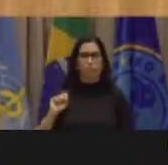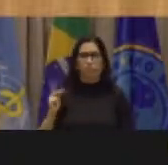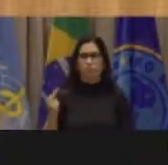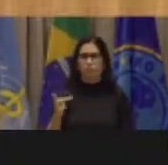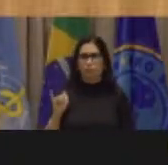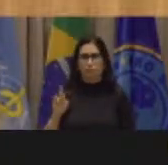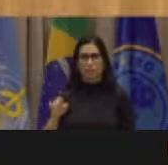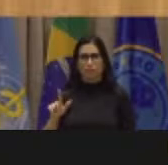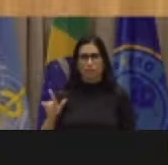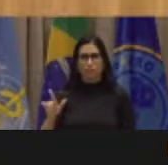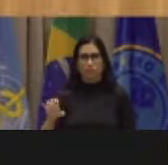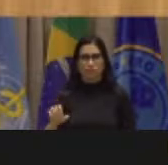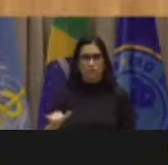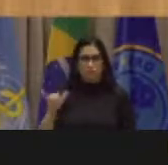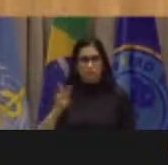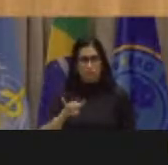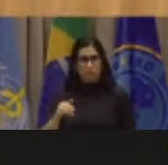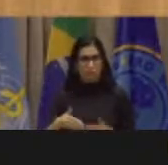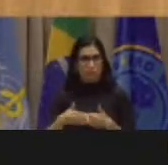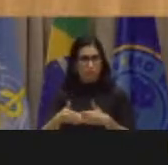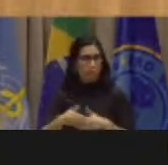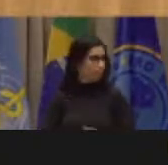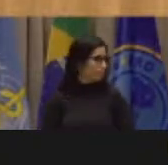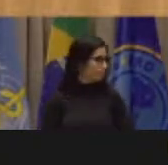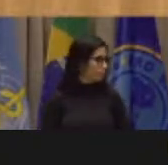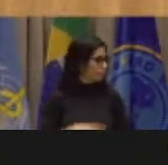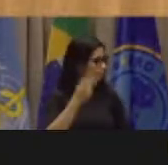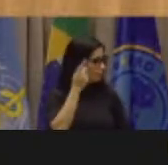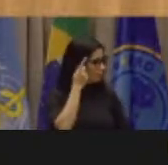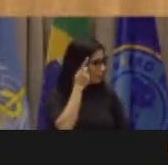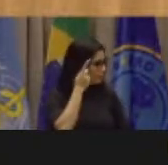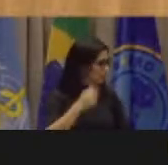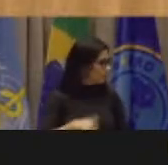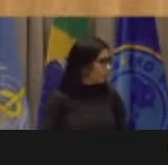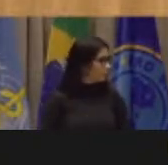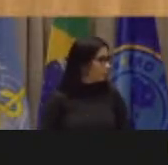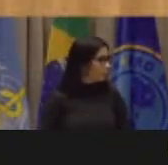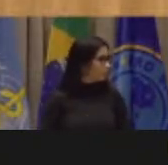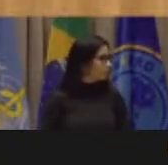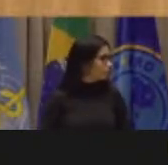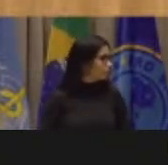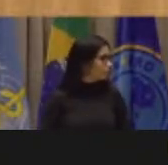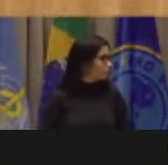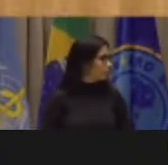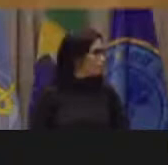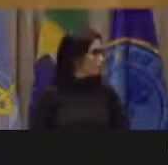we're going to have Shirley from USP to speak first. USP is in São Paulo.